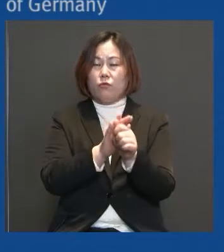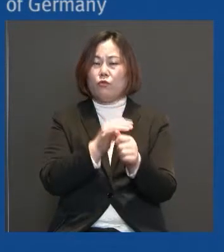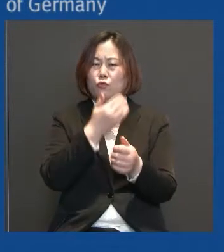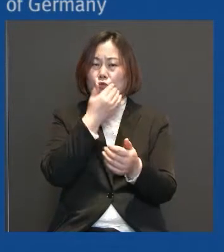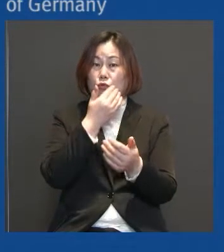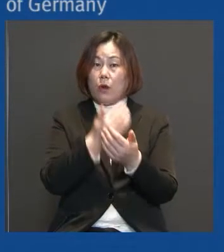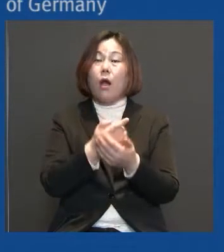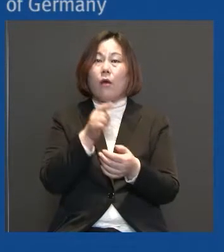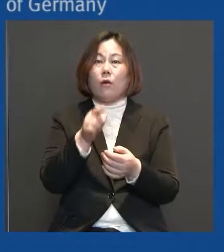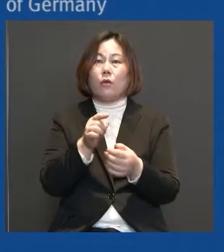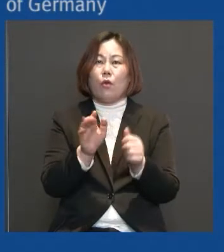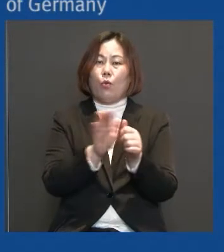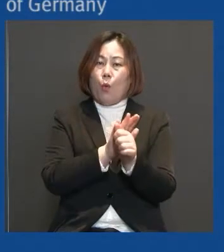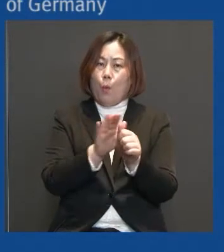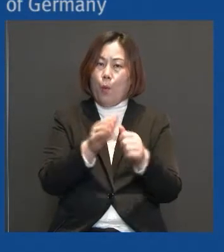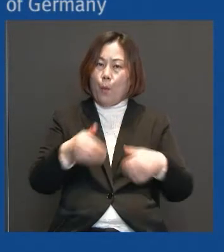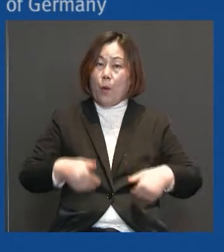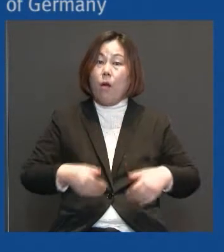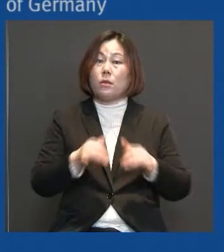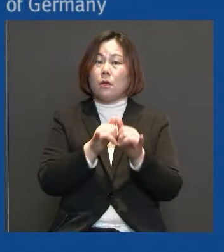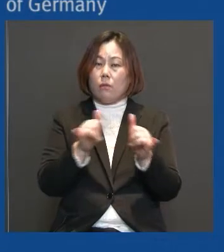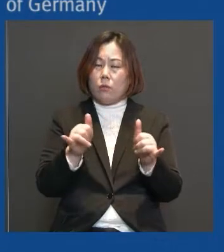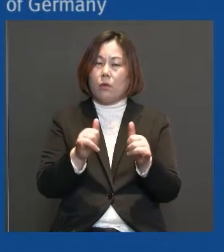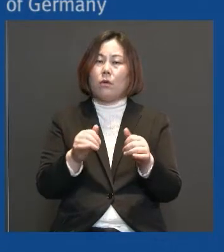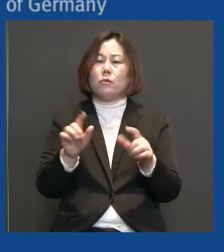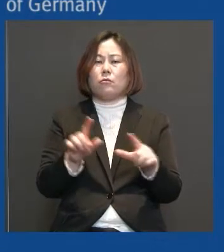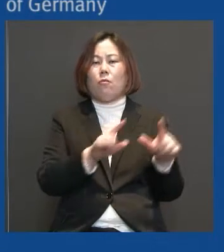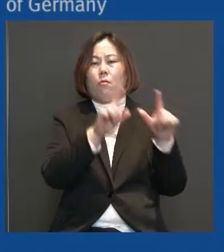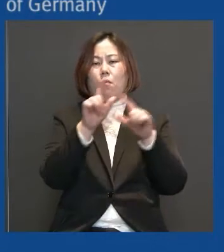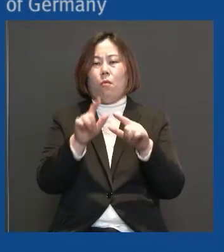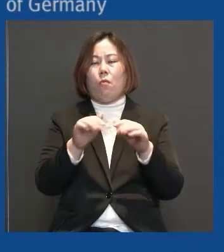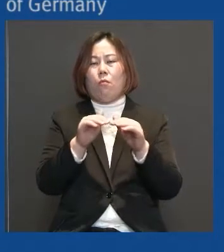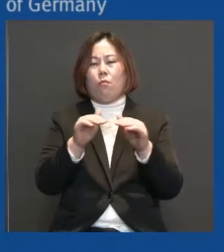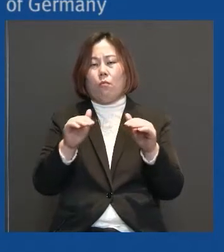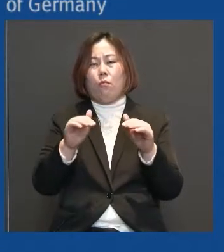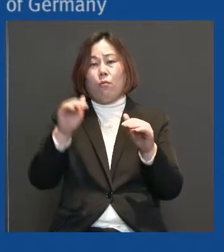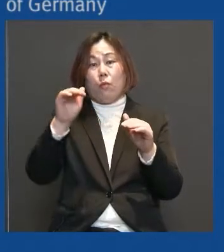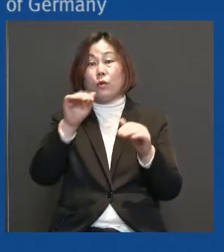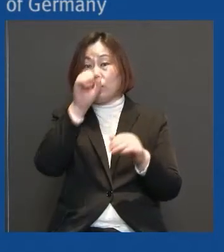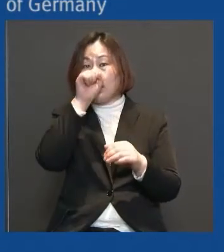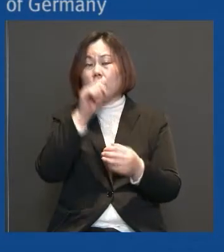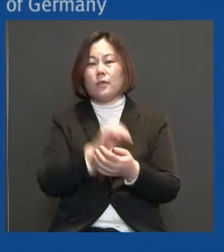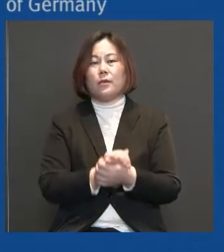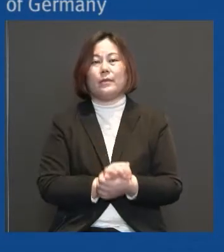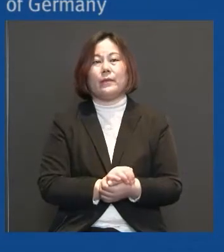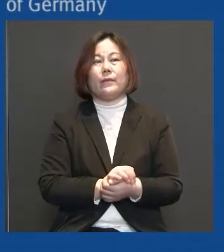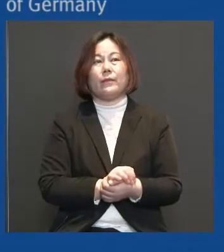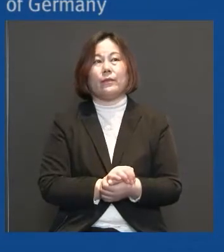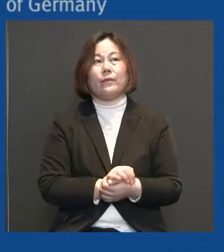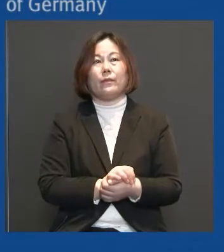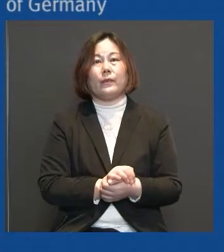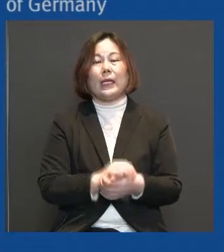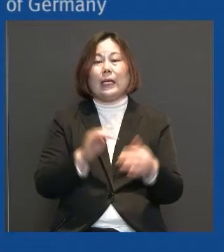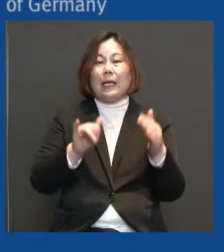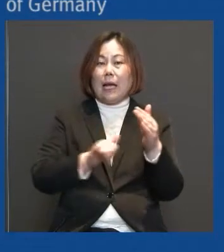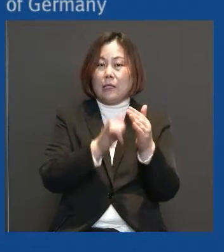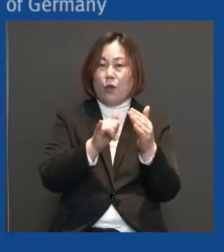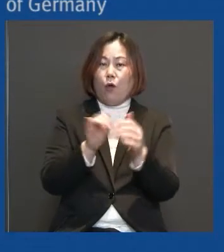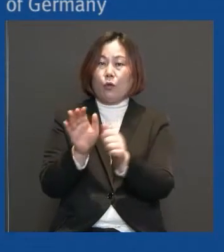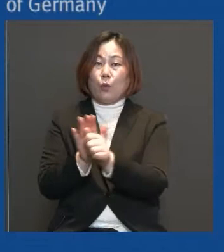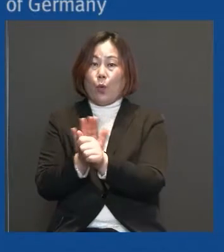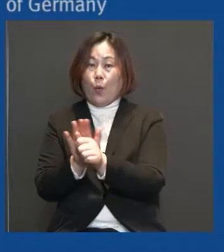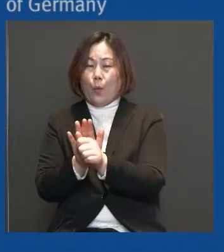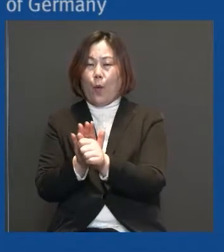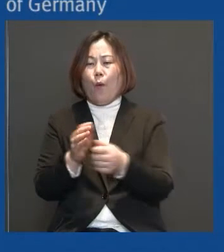about professional care or house care. In this regard, another focus is reconciliation of family, care and work. A range of